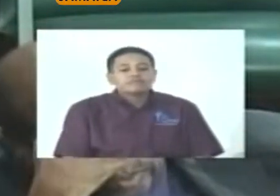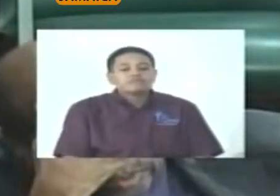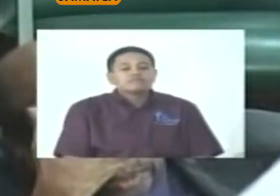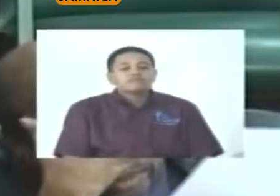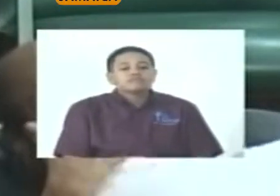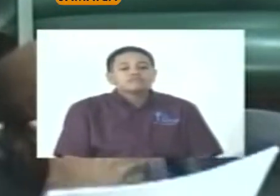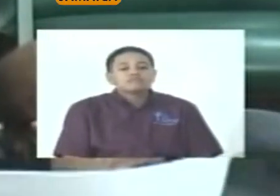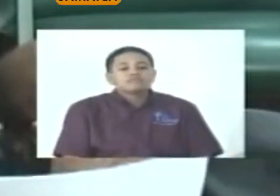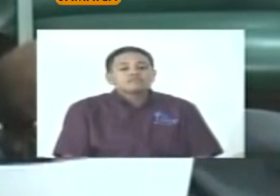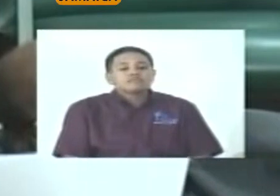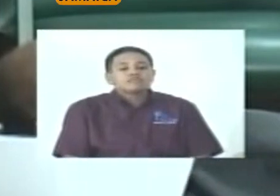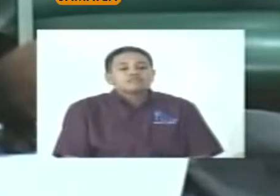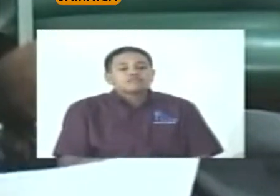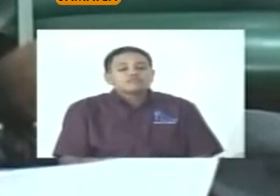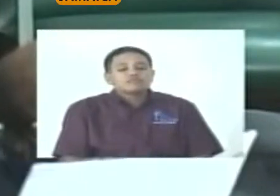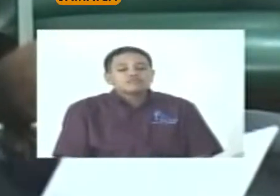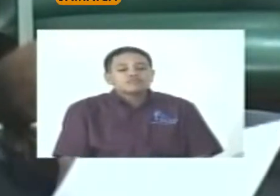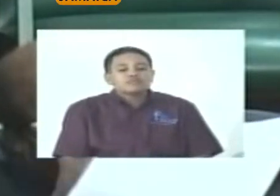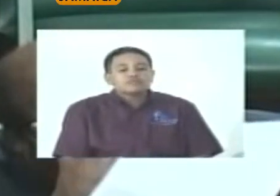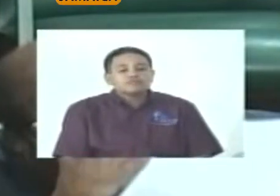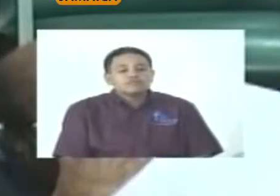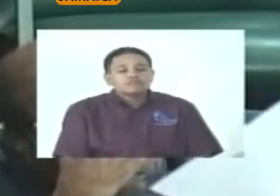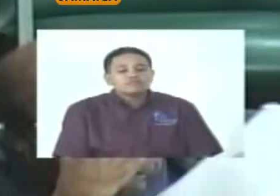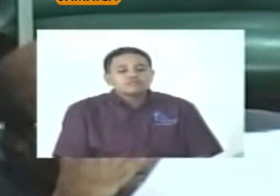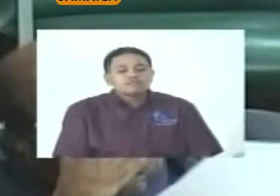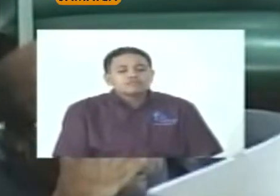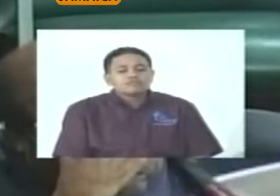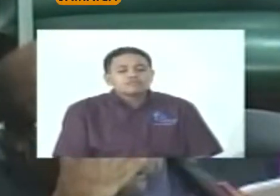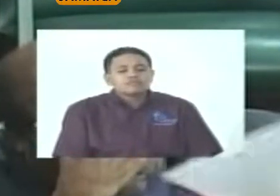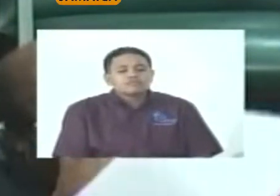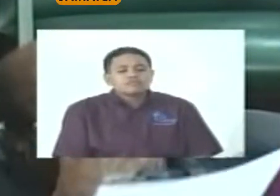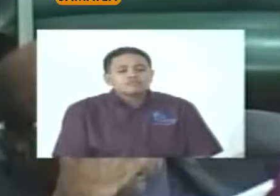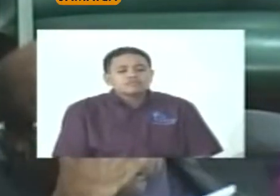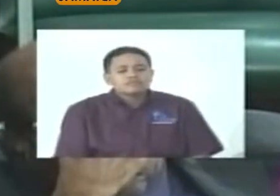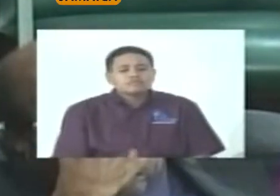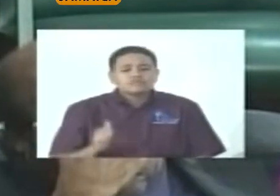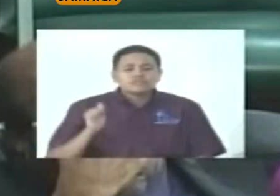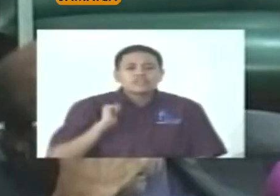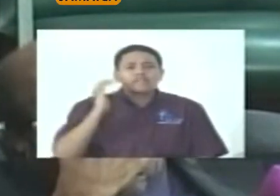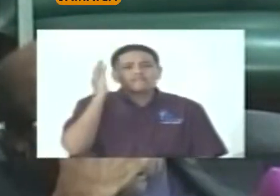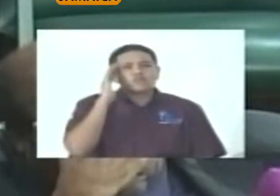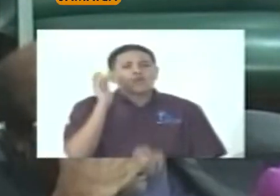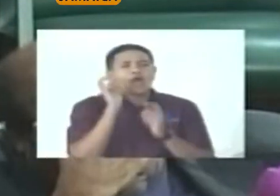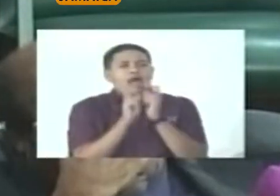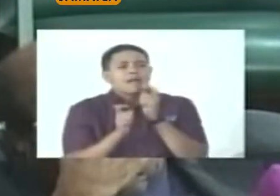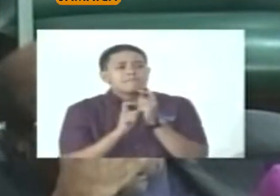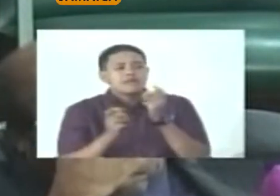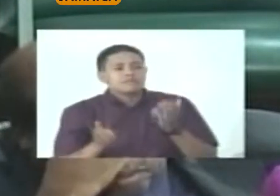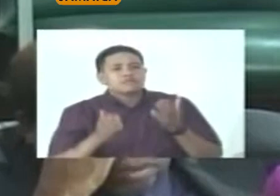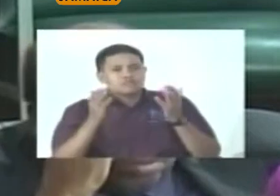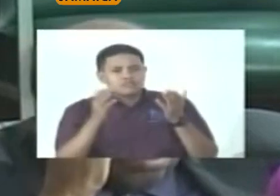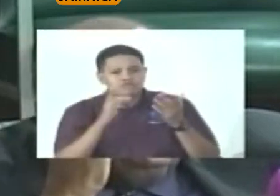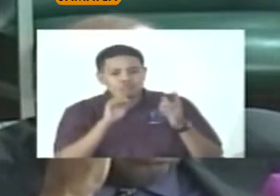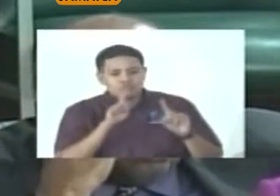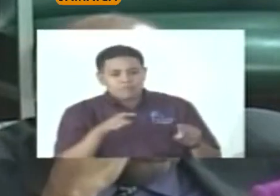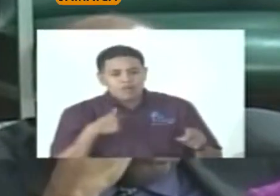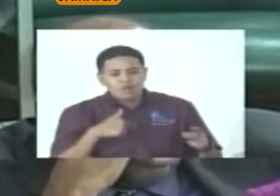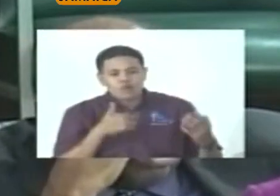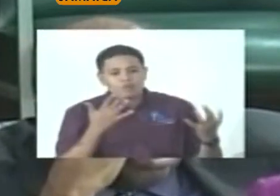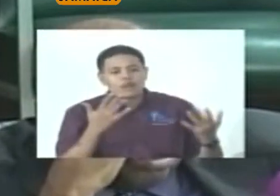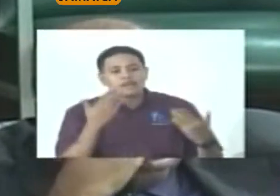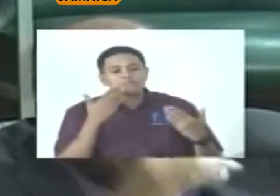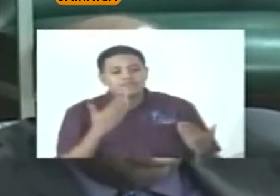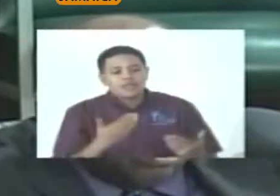I know there will have to be amendments as a result of this report, and we await them, if it pleases